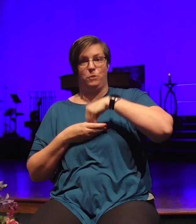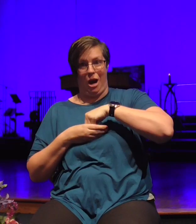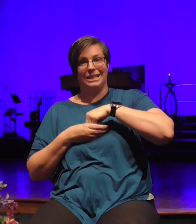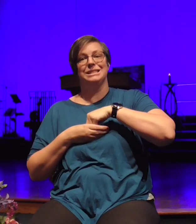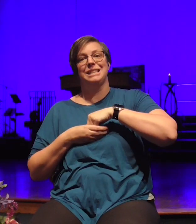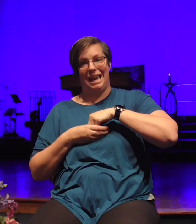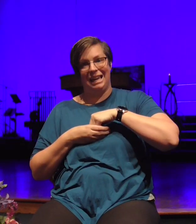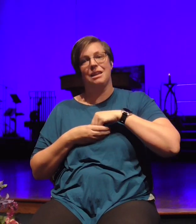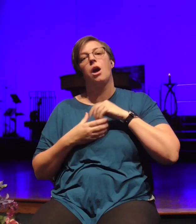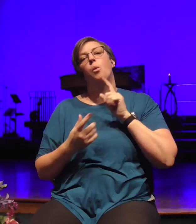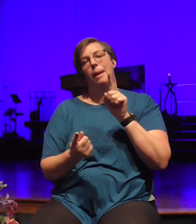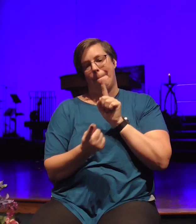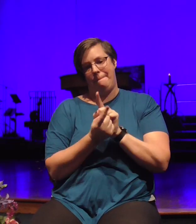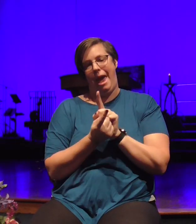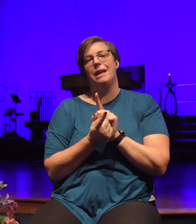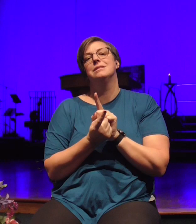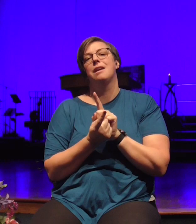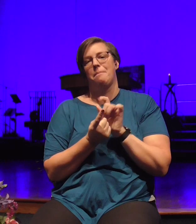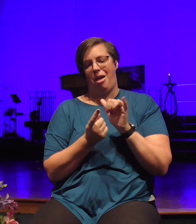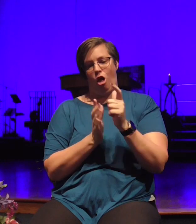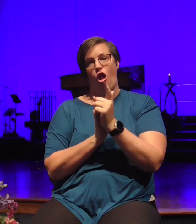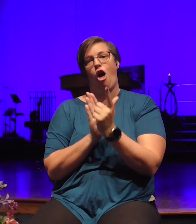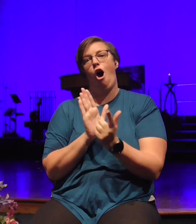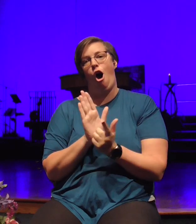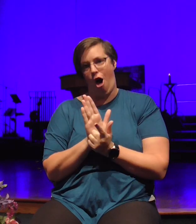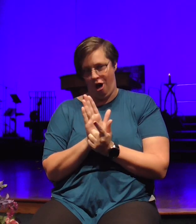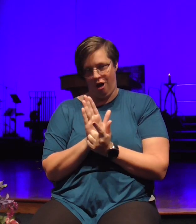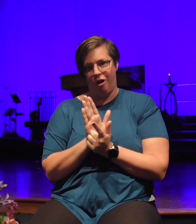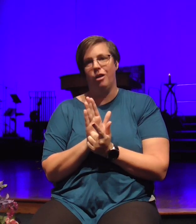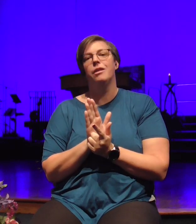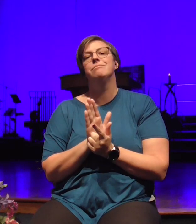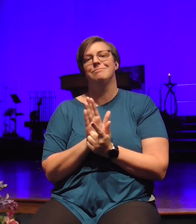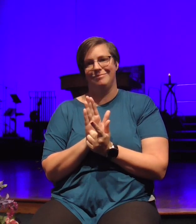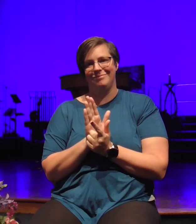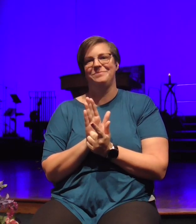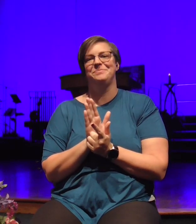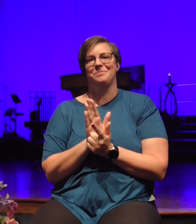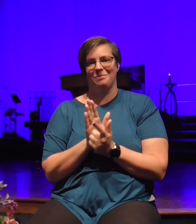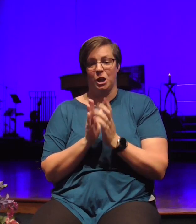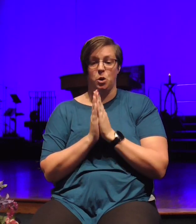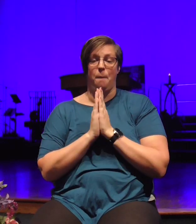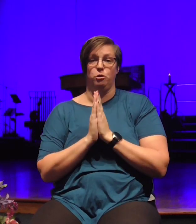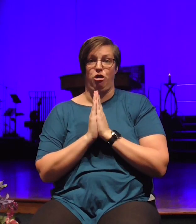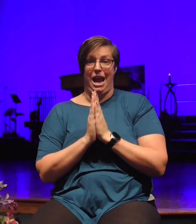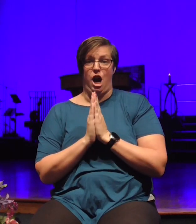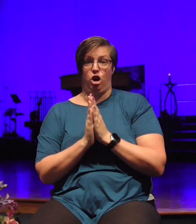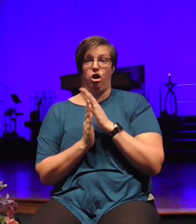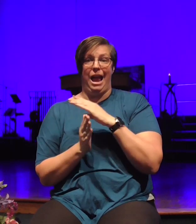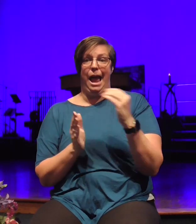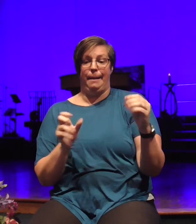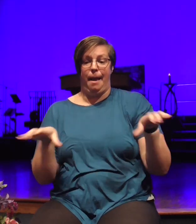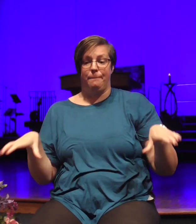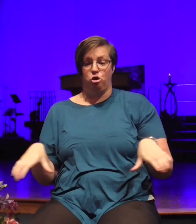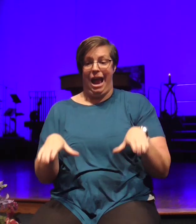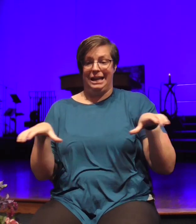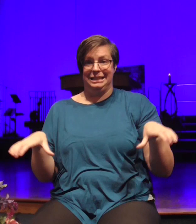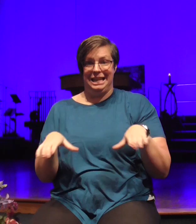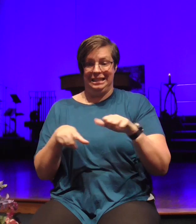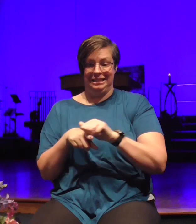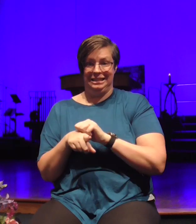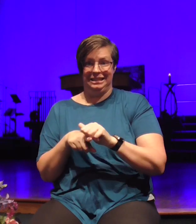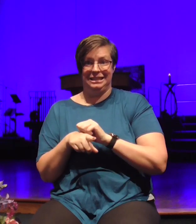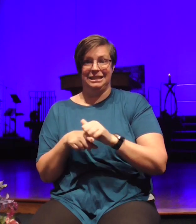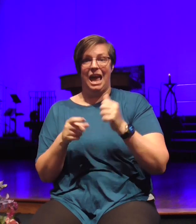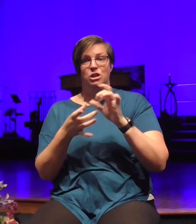that beautiful law that makes it so. And this prayer, this practice is released into that law to do its